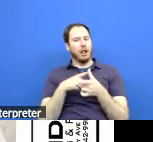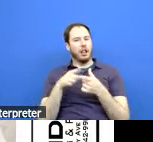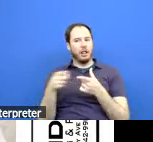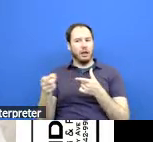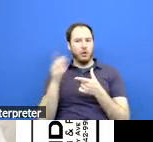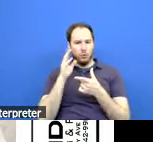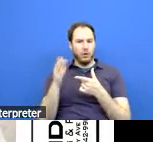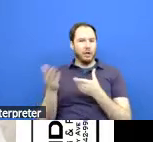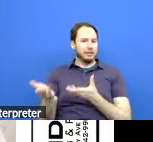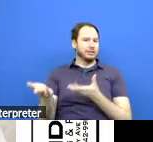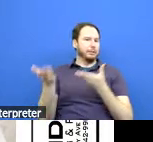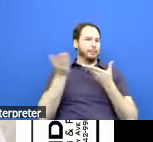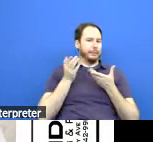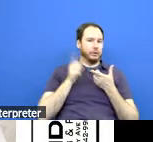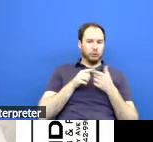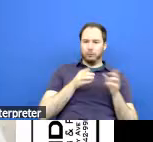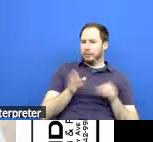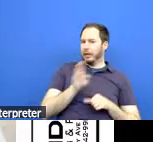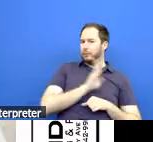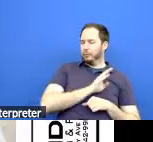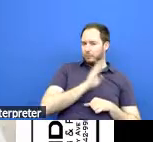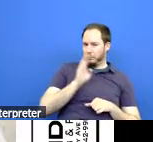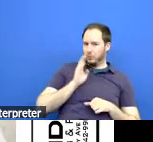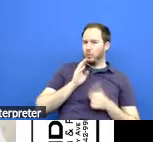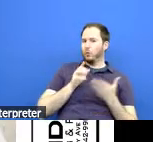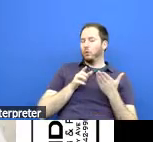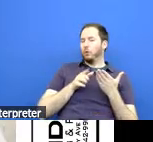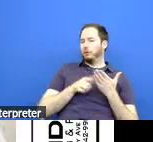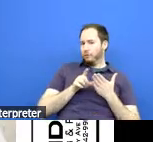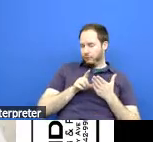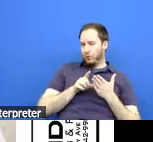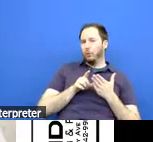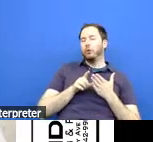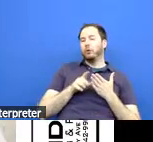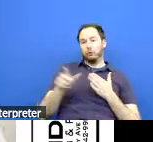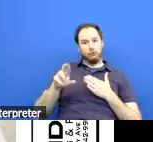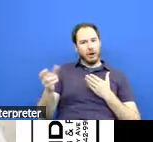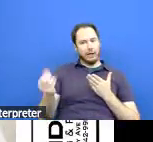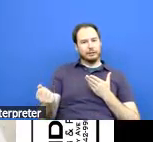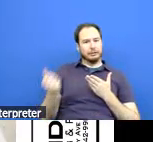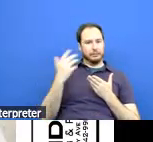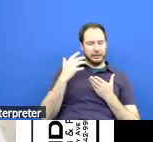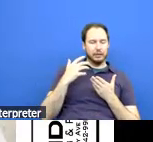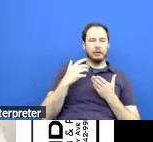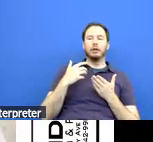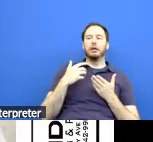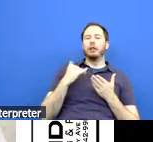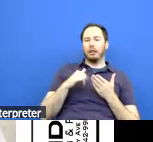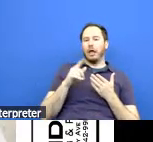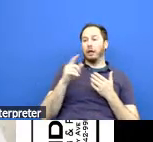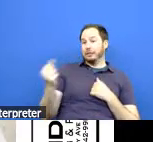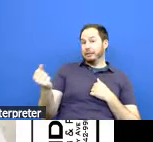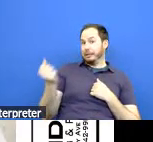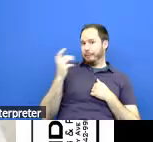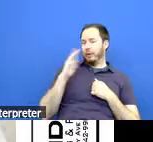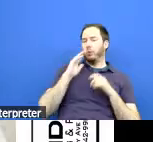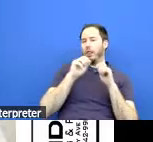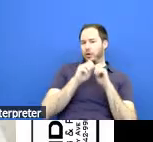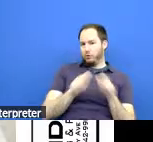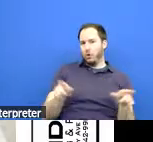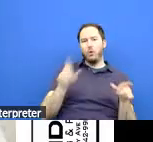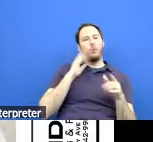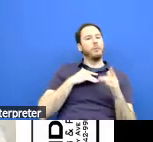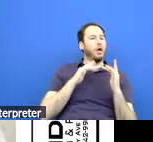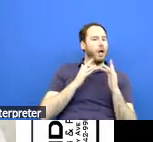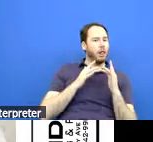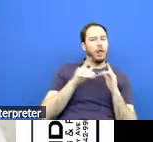essentially submit those plans to the planning board. Once they're ready, they submit them to the planning board. That's when the notice will go out. They'll be online. You'll